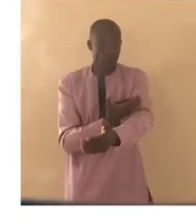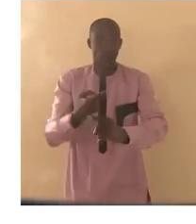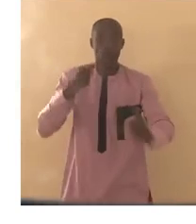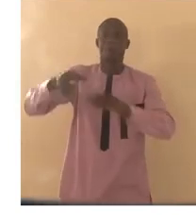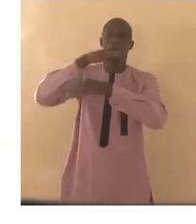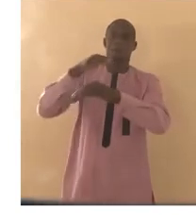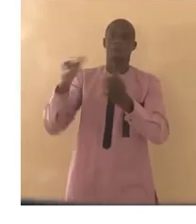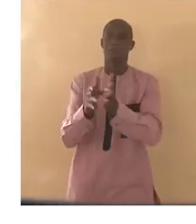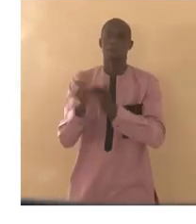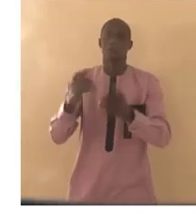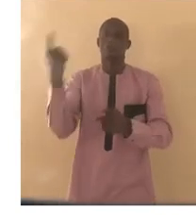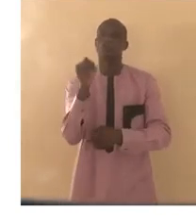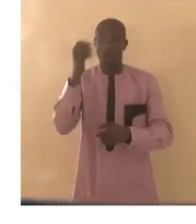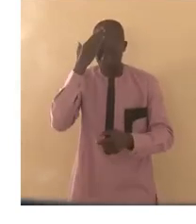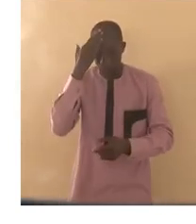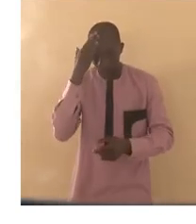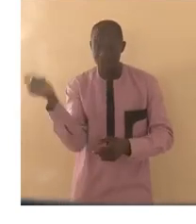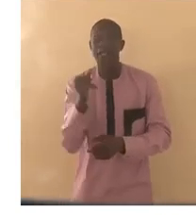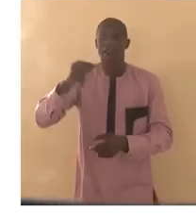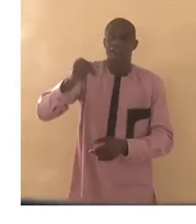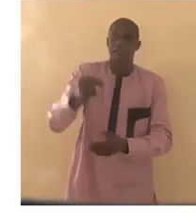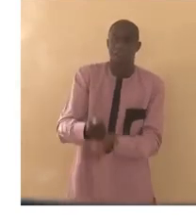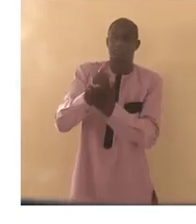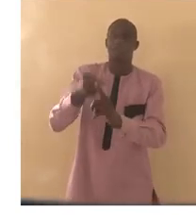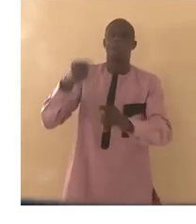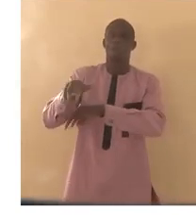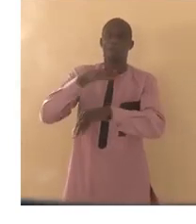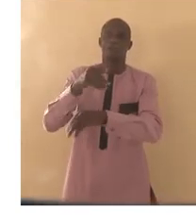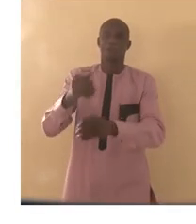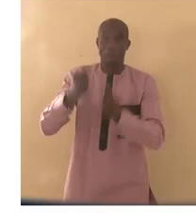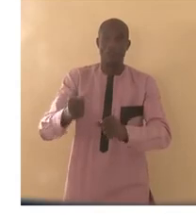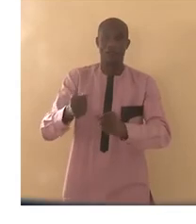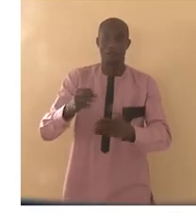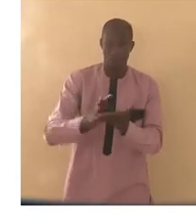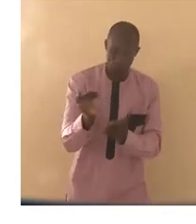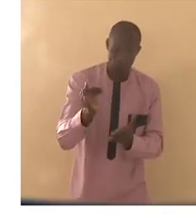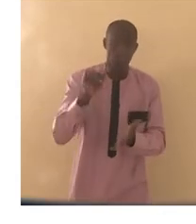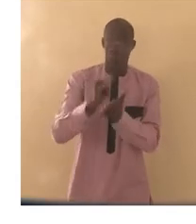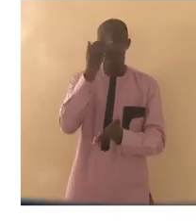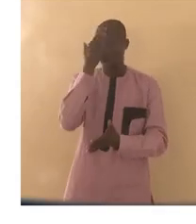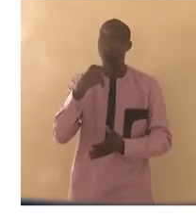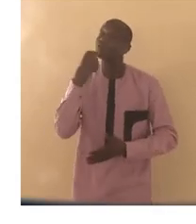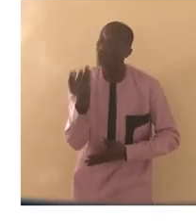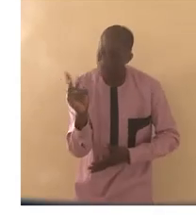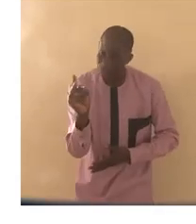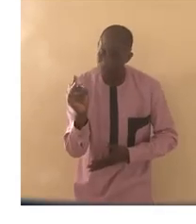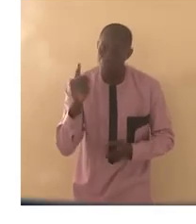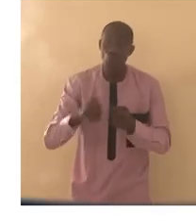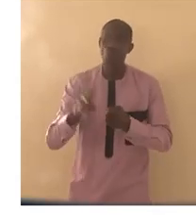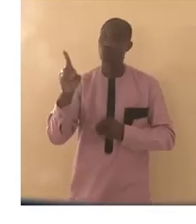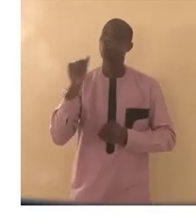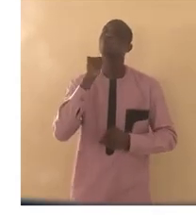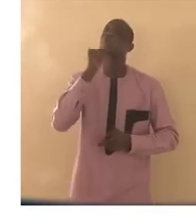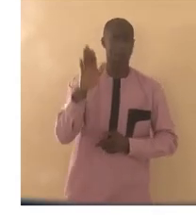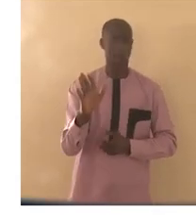above. Jesus always knew that they needed help from above, the power of the Holy Spirit. That is why he told them to